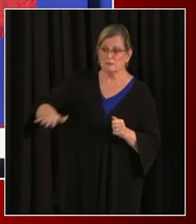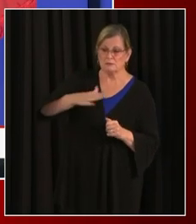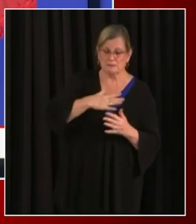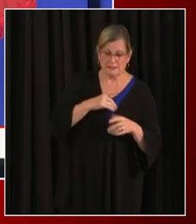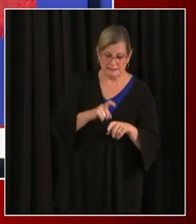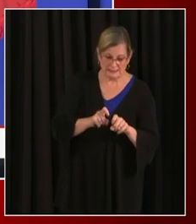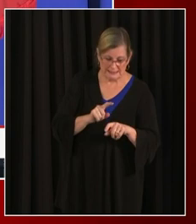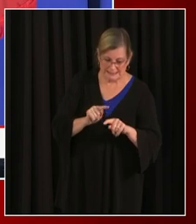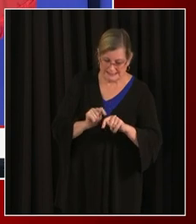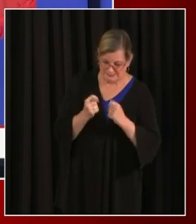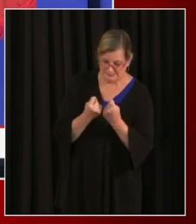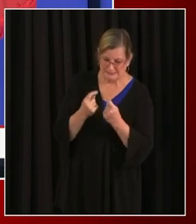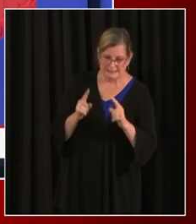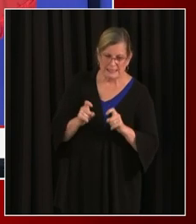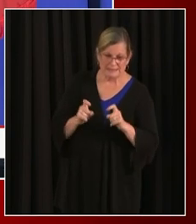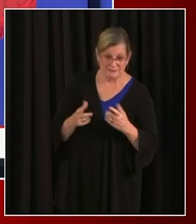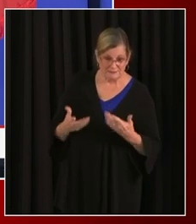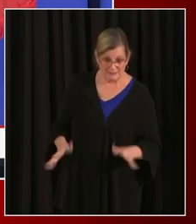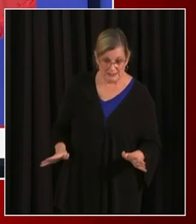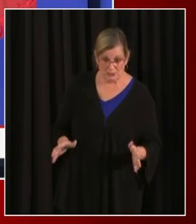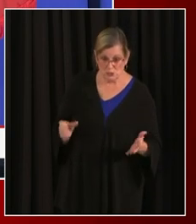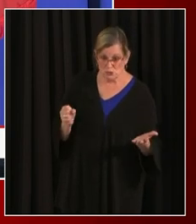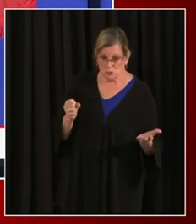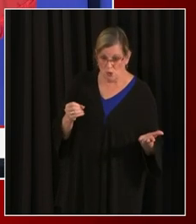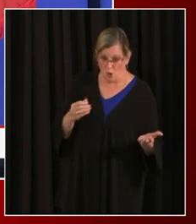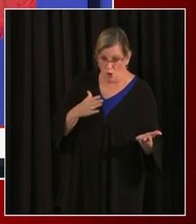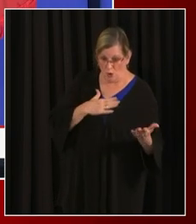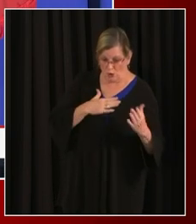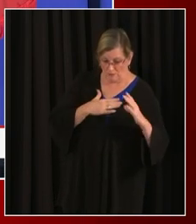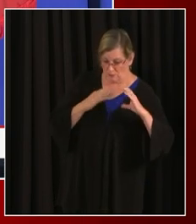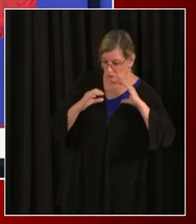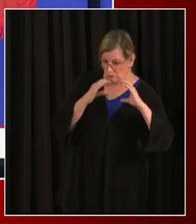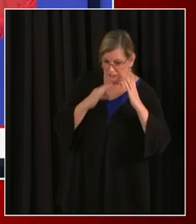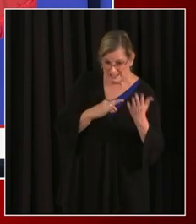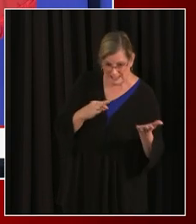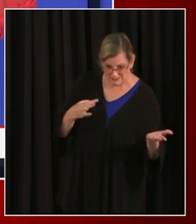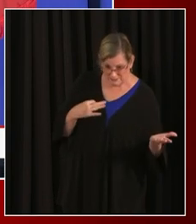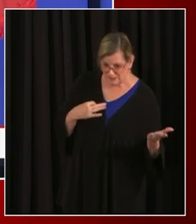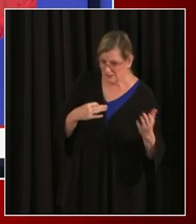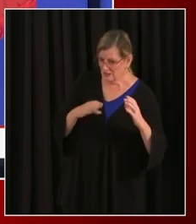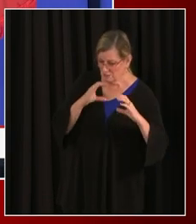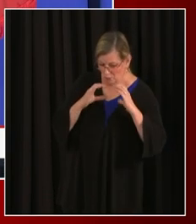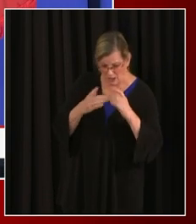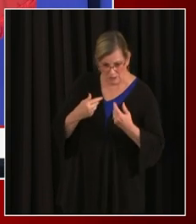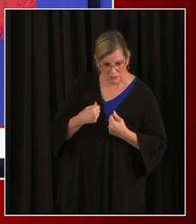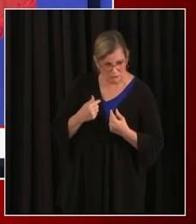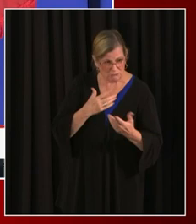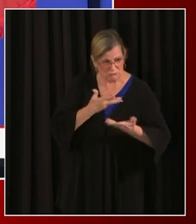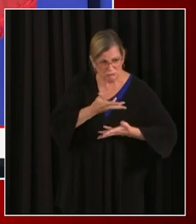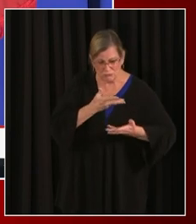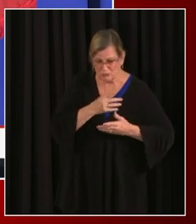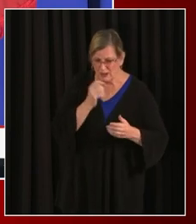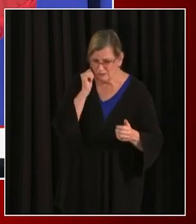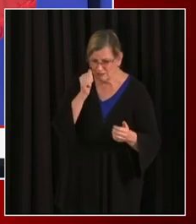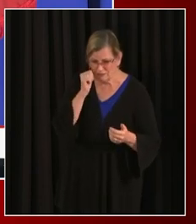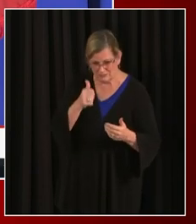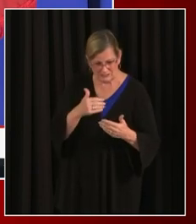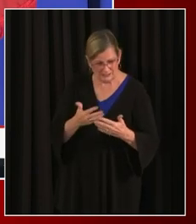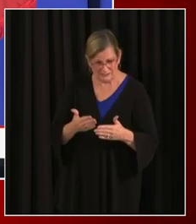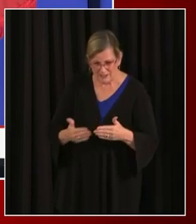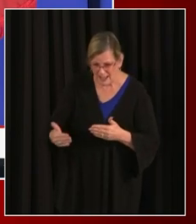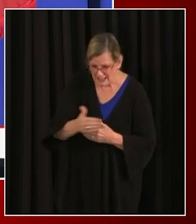tested. So my comm staff that you interact with regularly, my scheduling in advance